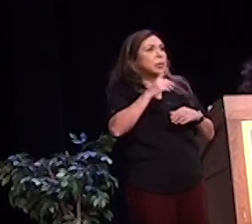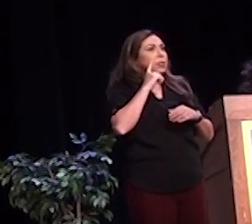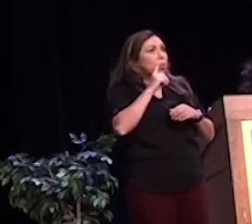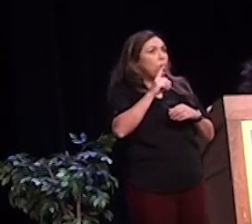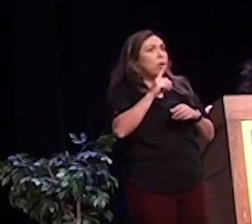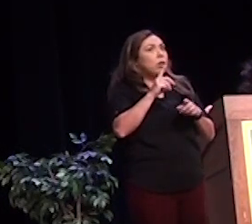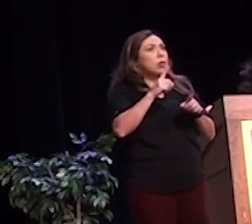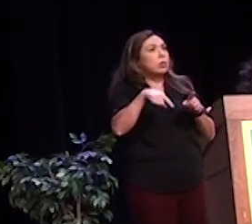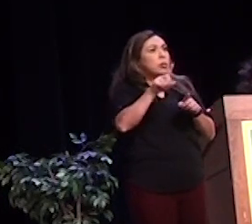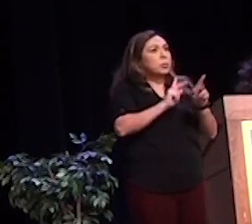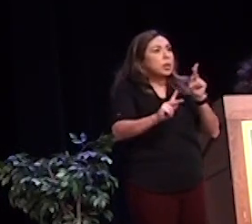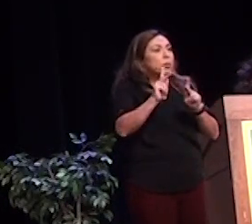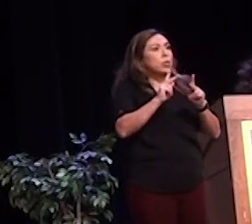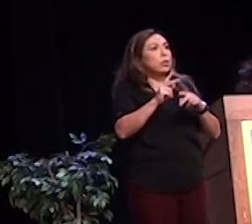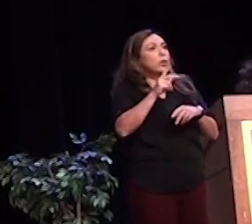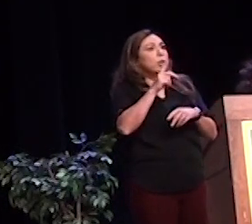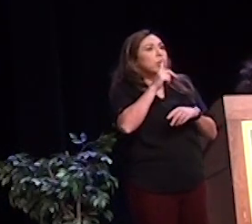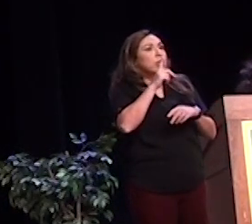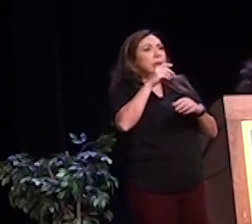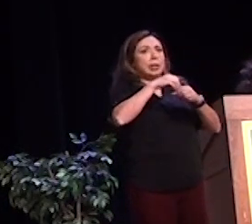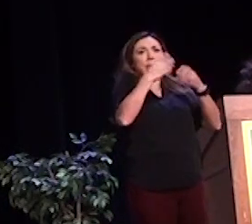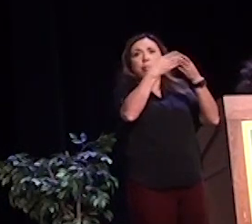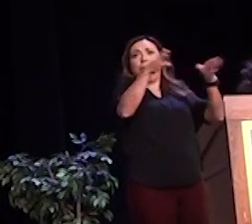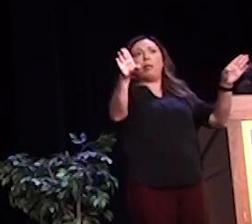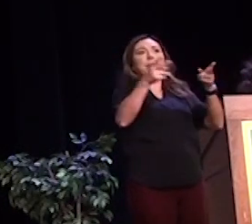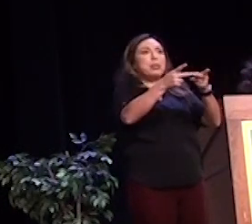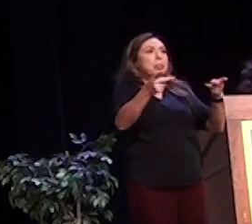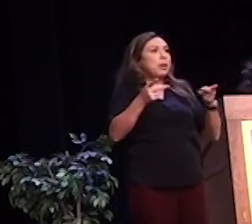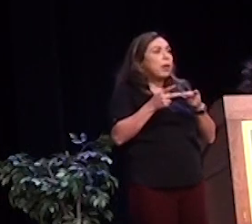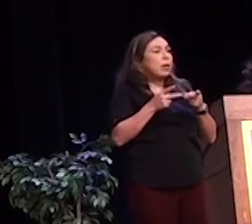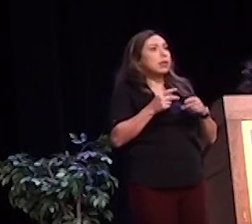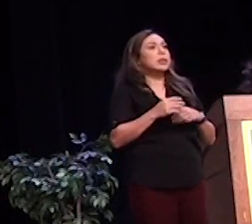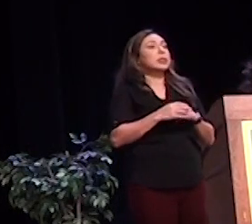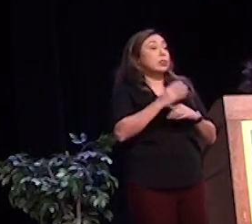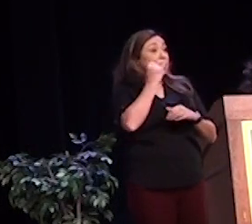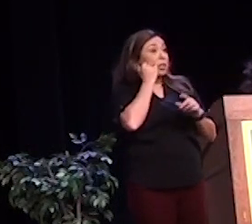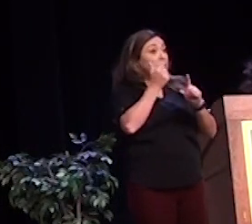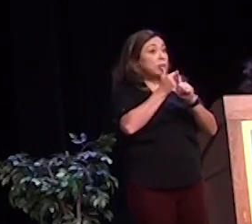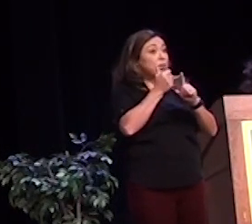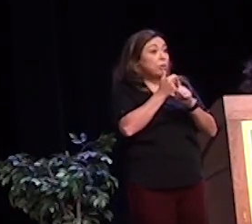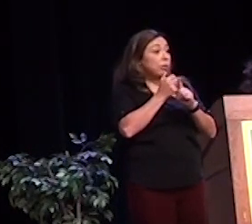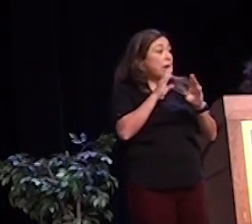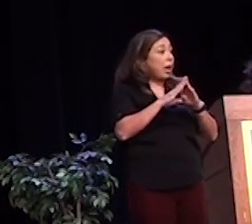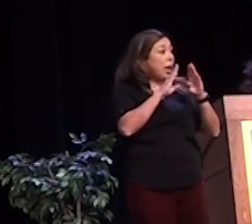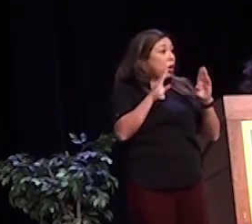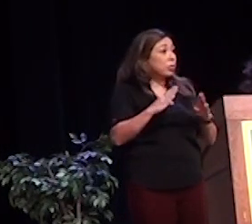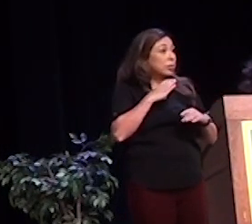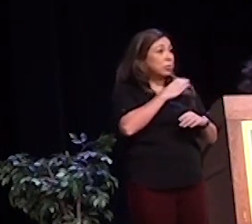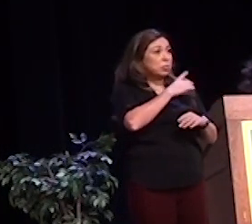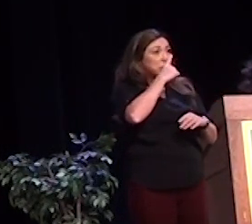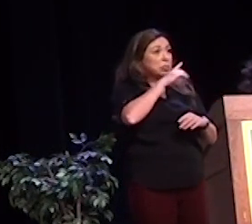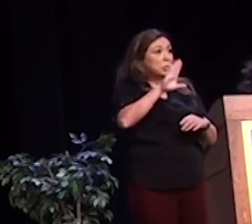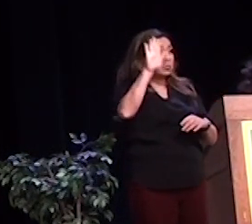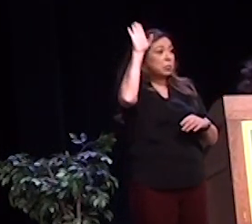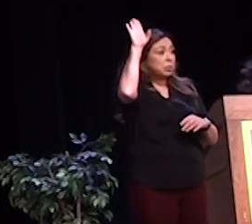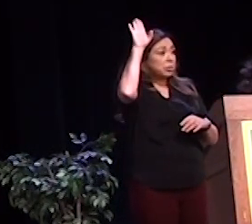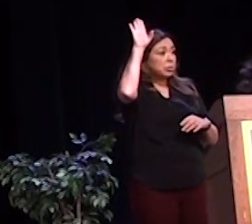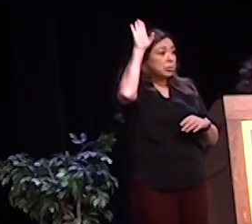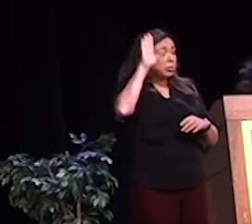having critical conversations in a public forum and for ways to engage. So if you're a housing commissioner, could you just raise your